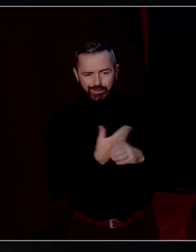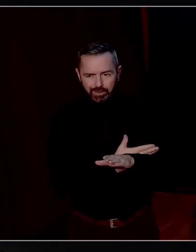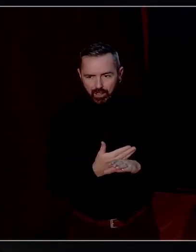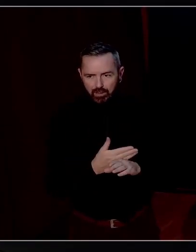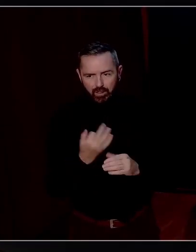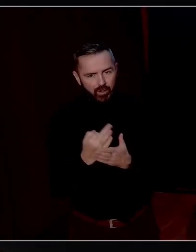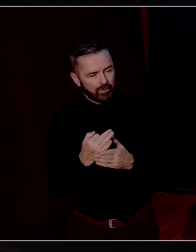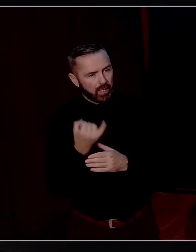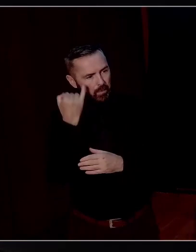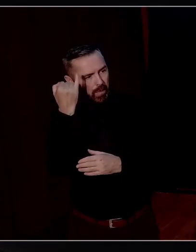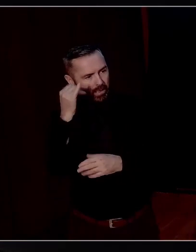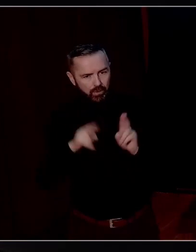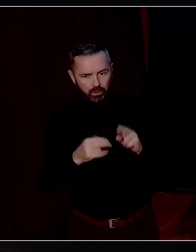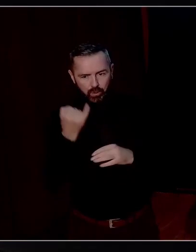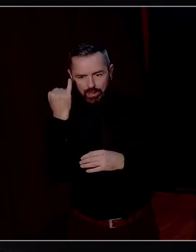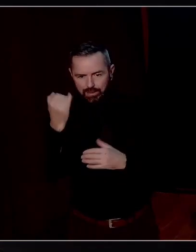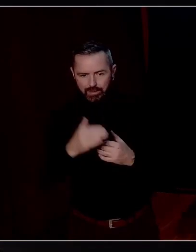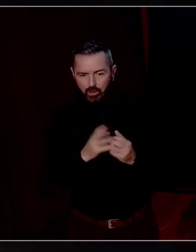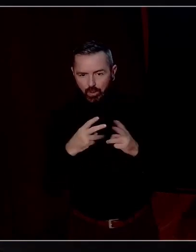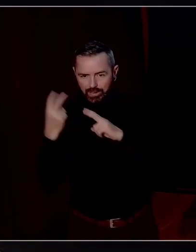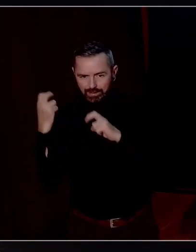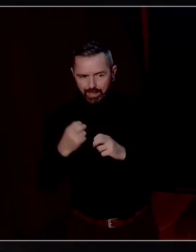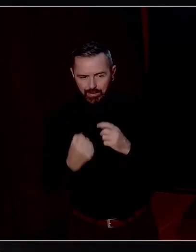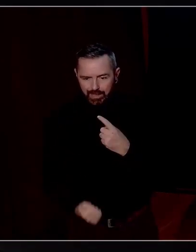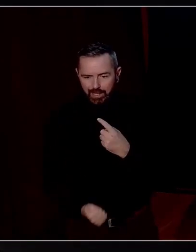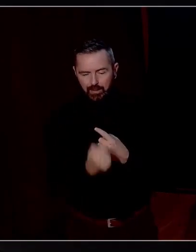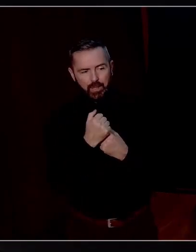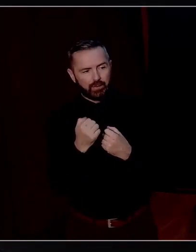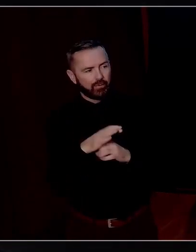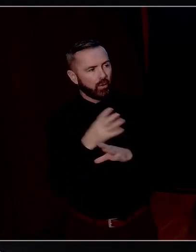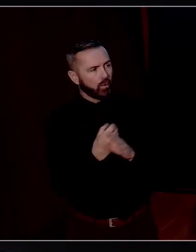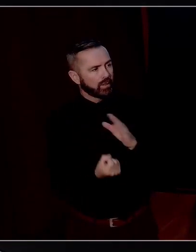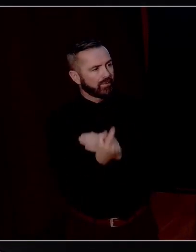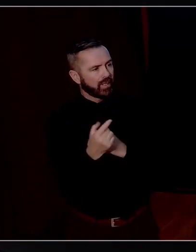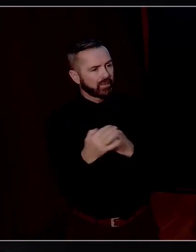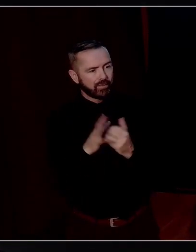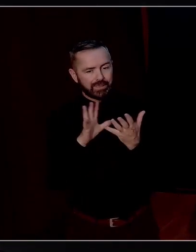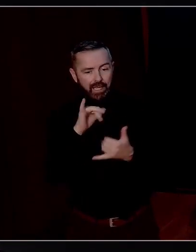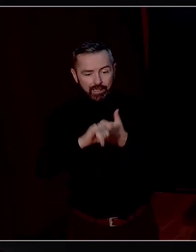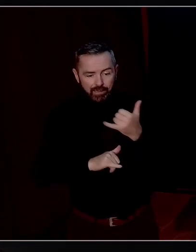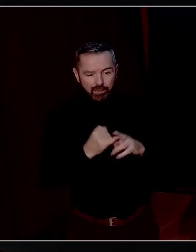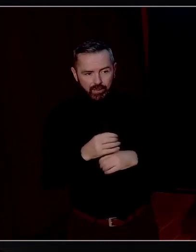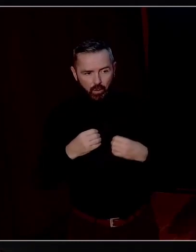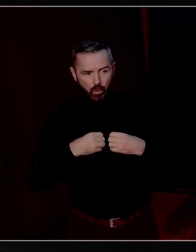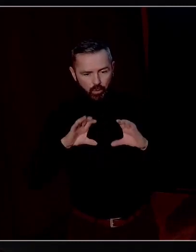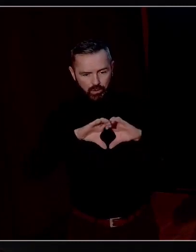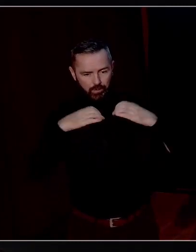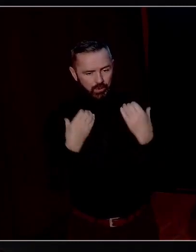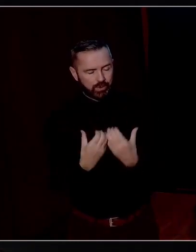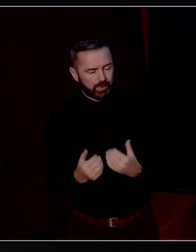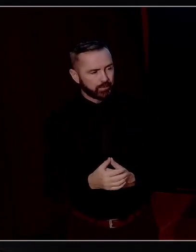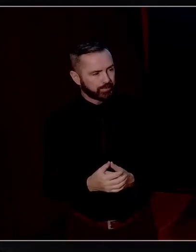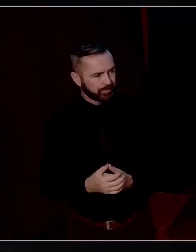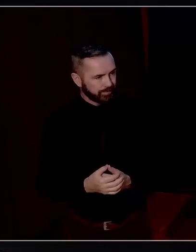often imaginative initiatives as they examine the impact of the events of the decade on their own communities. And